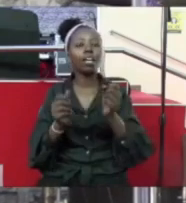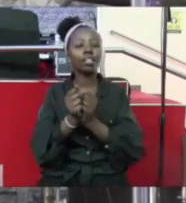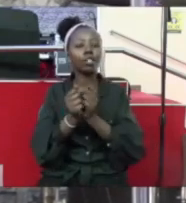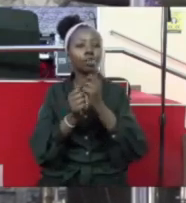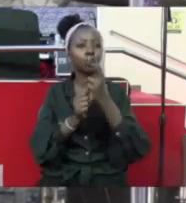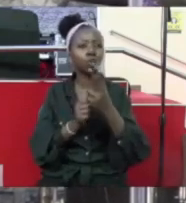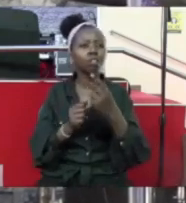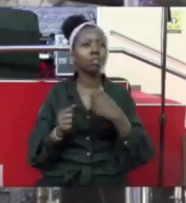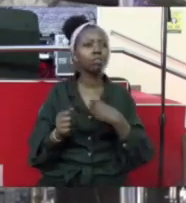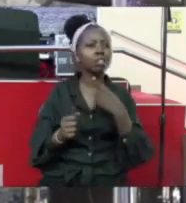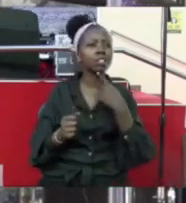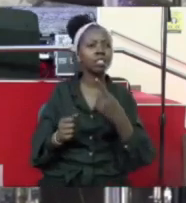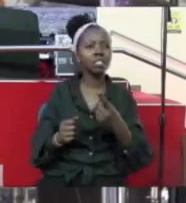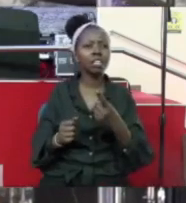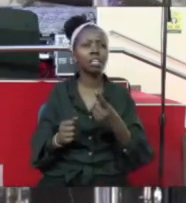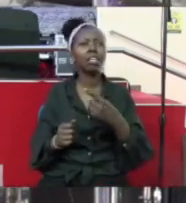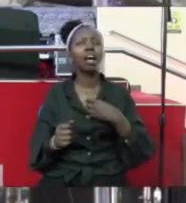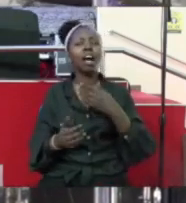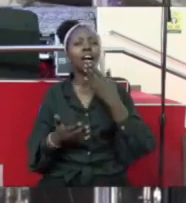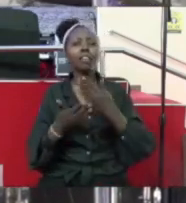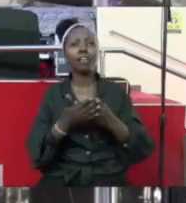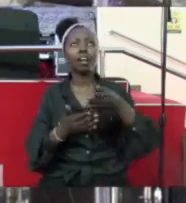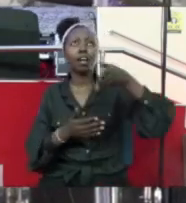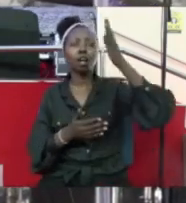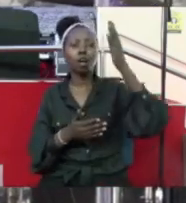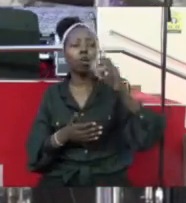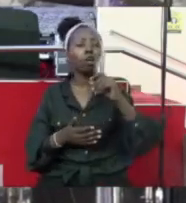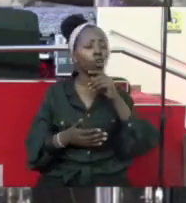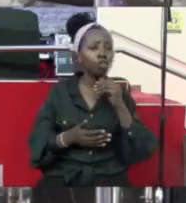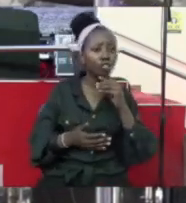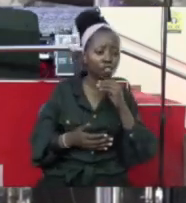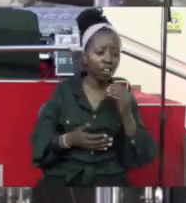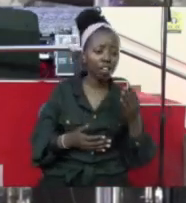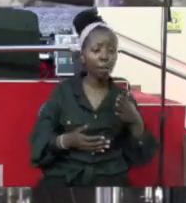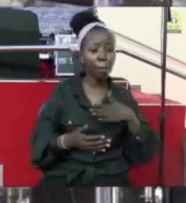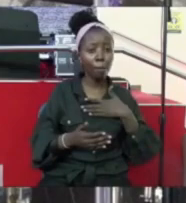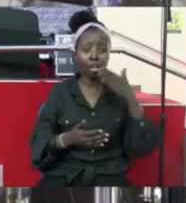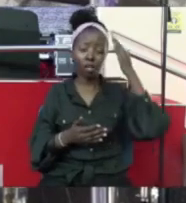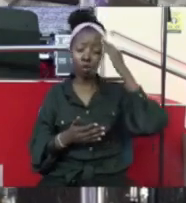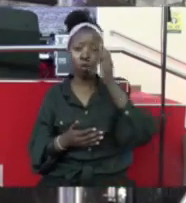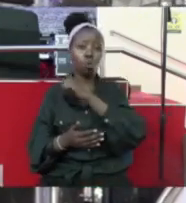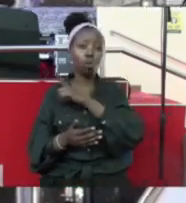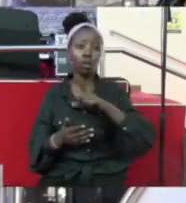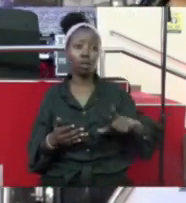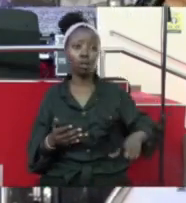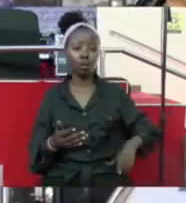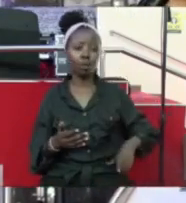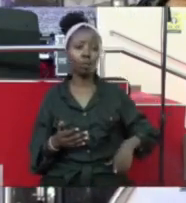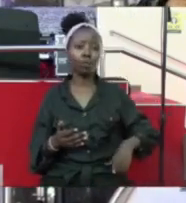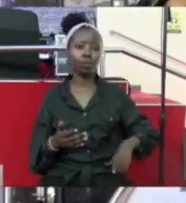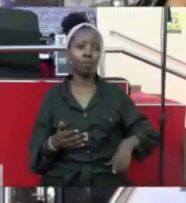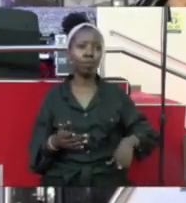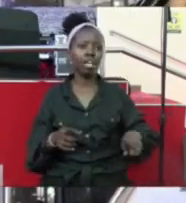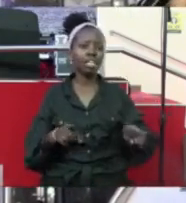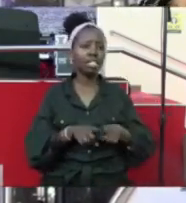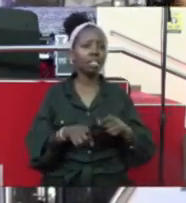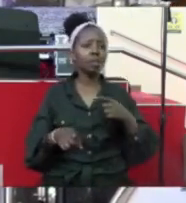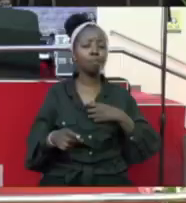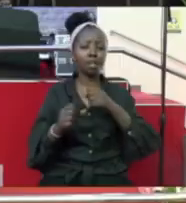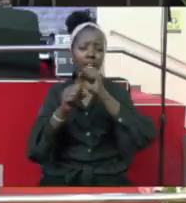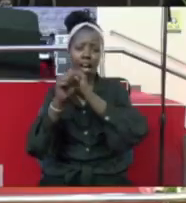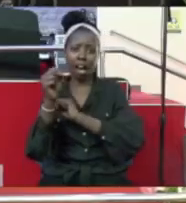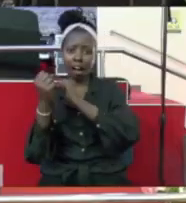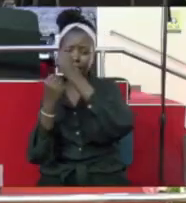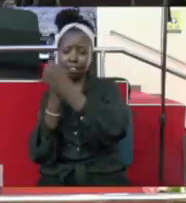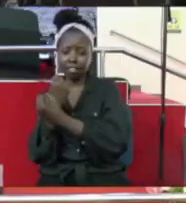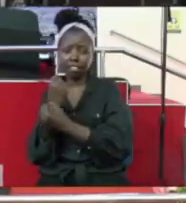saying that I thank God that he had known the Lord. Na nikasema kwamba namshukuru Mungu kwamba alikuwa amemjua Mungu. I've harvested in his lifetime.